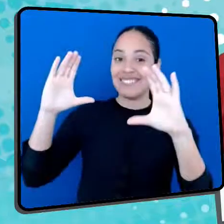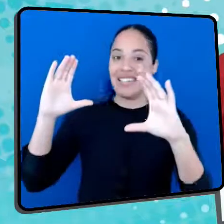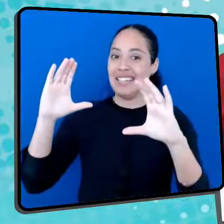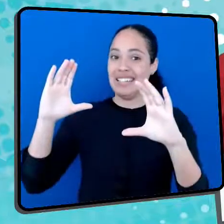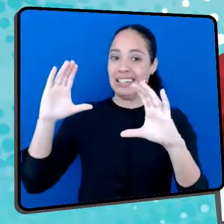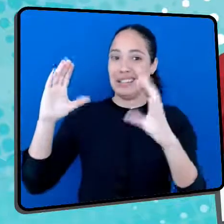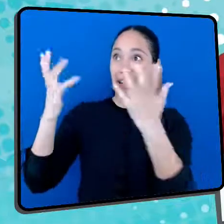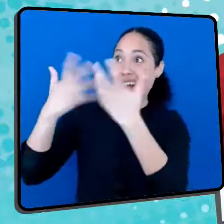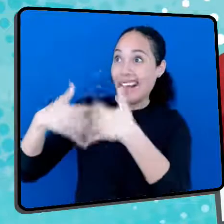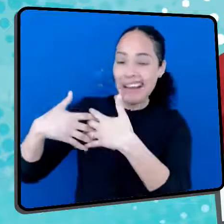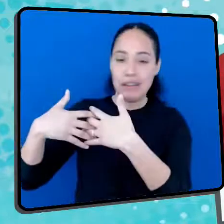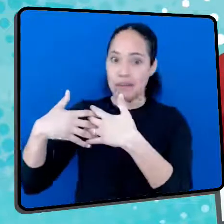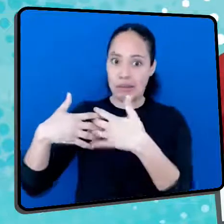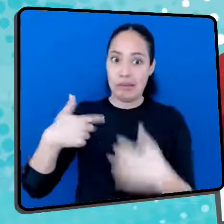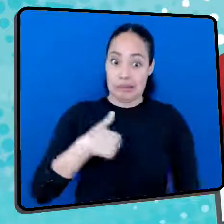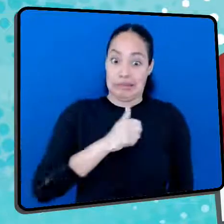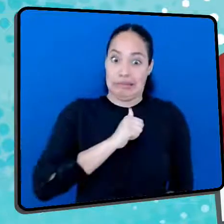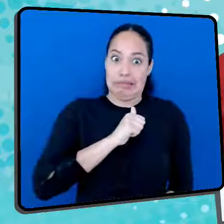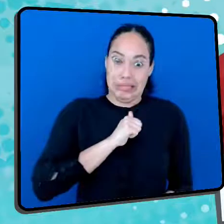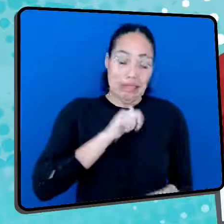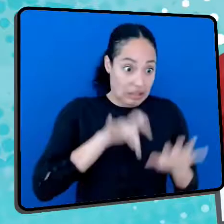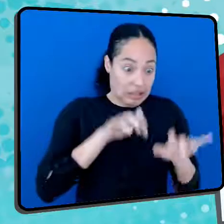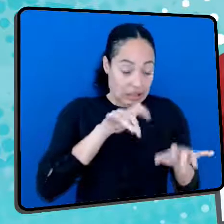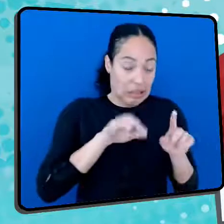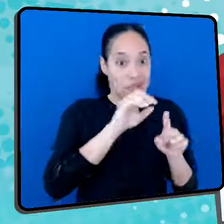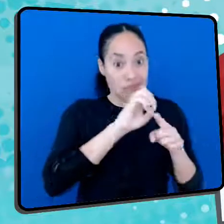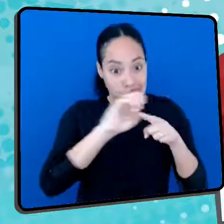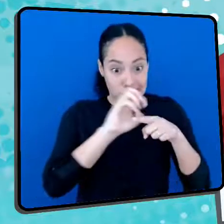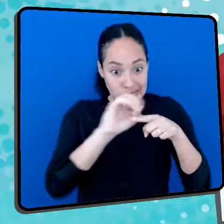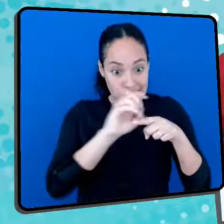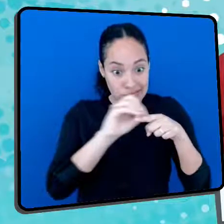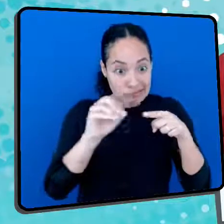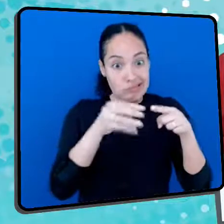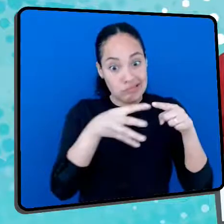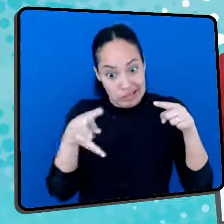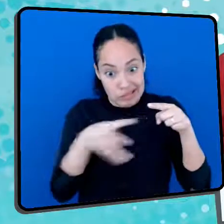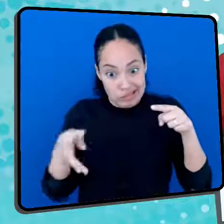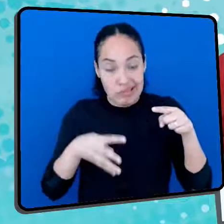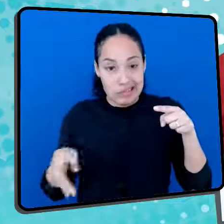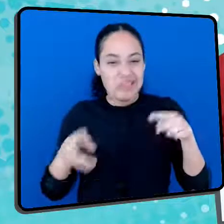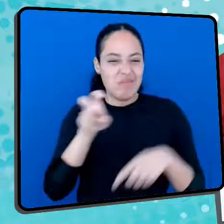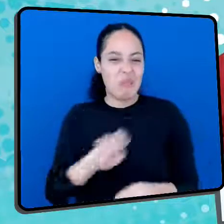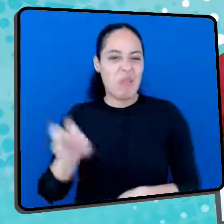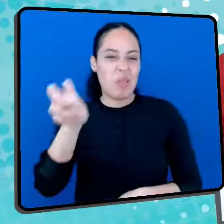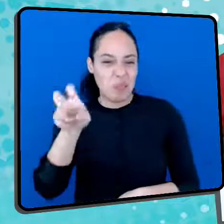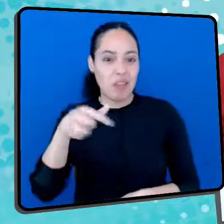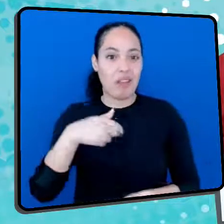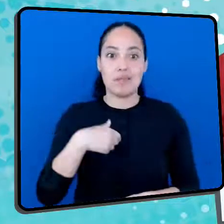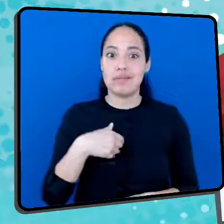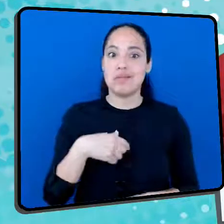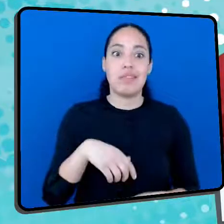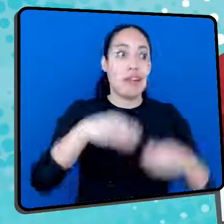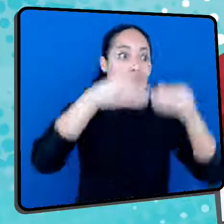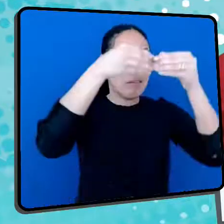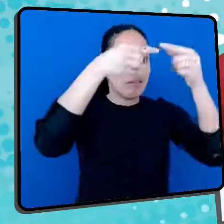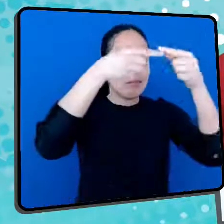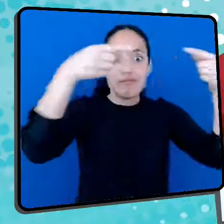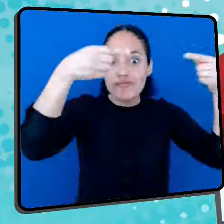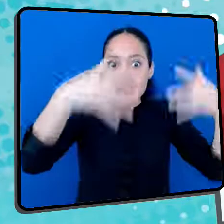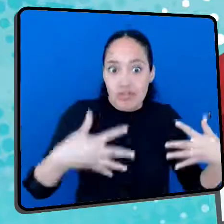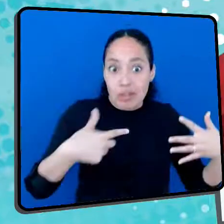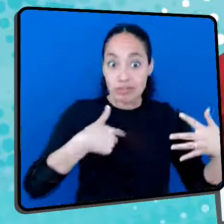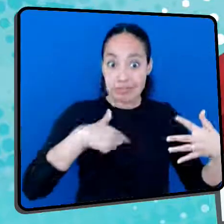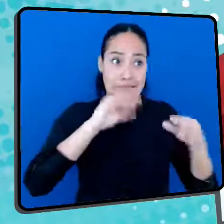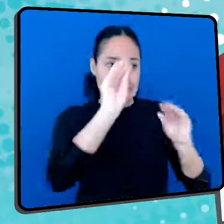on Python. I actually did have to set up the infrastructure. I had to put together a training machine, and then another one